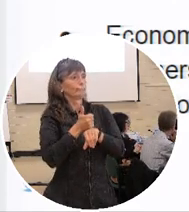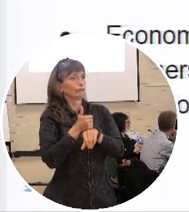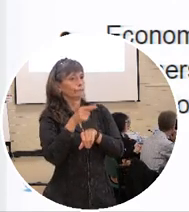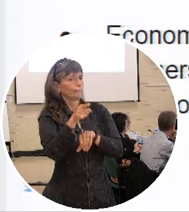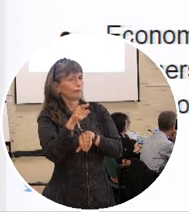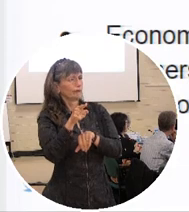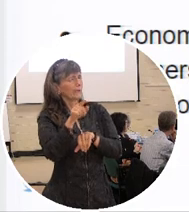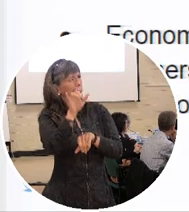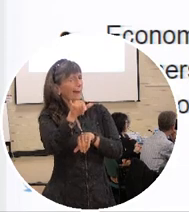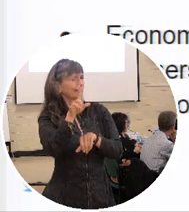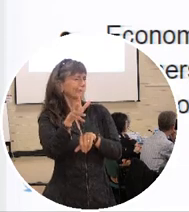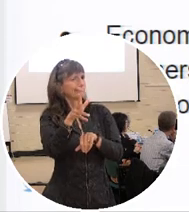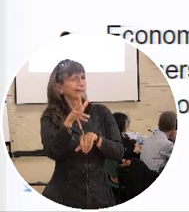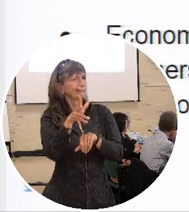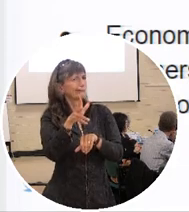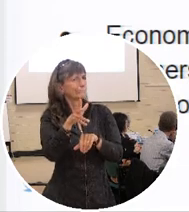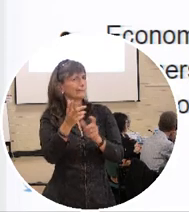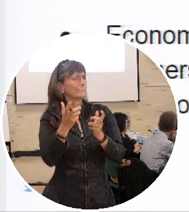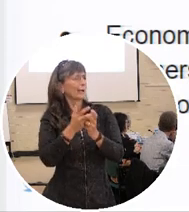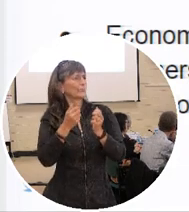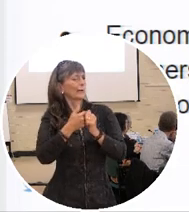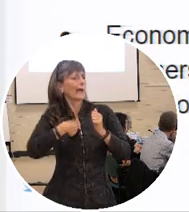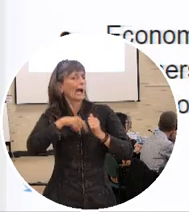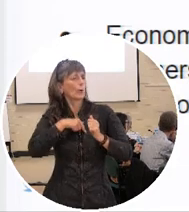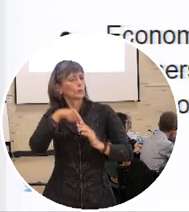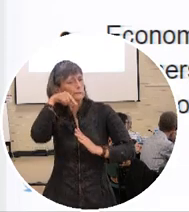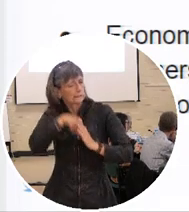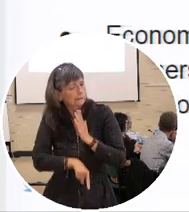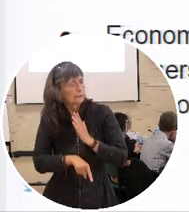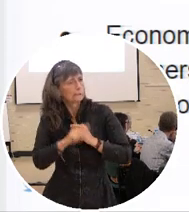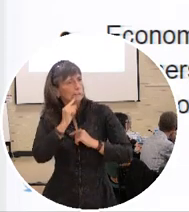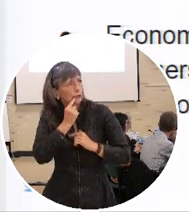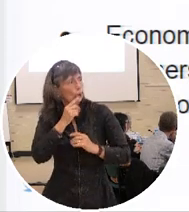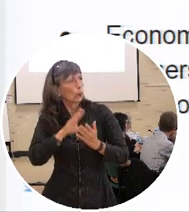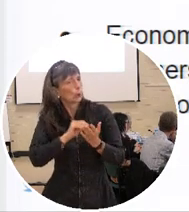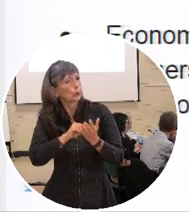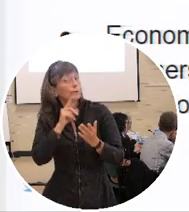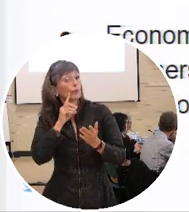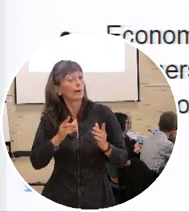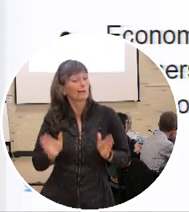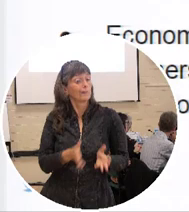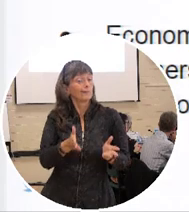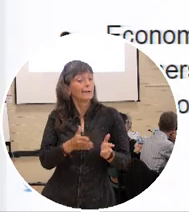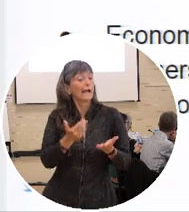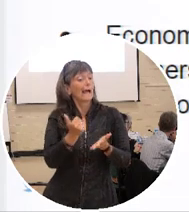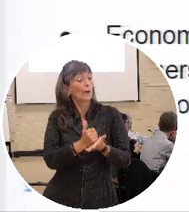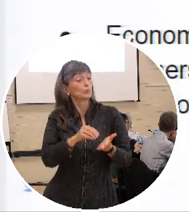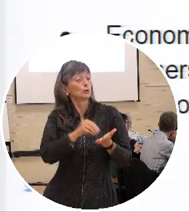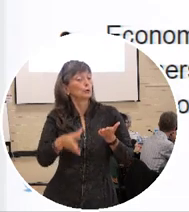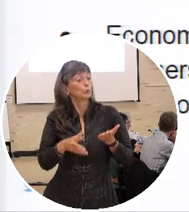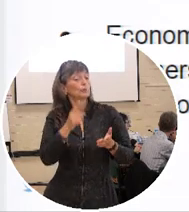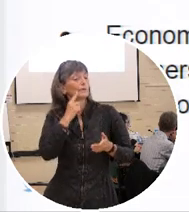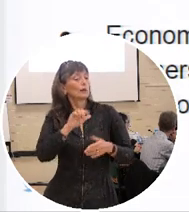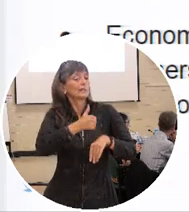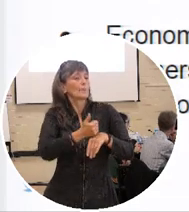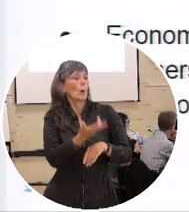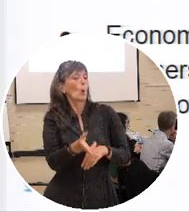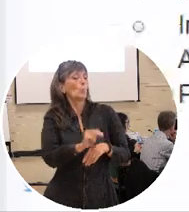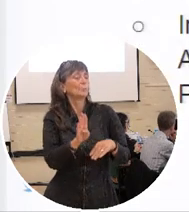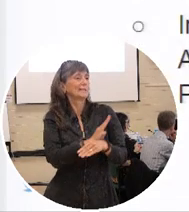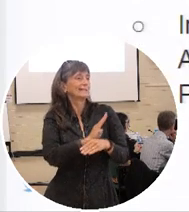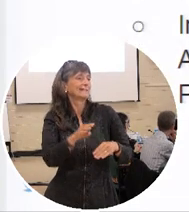it's in line with our deep learning initiative around programs that encourage students to create business ventures in the classroom.